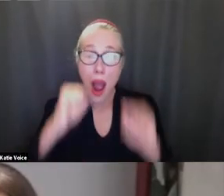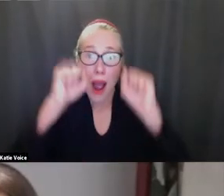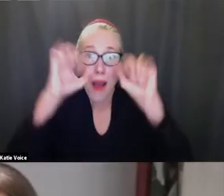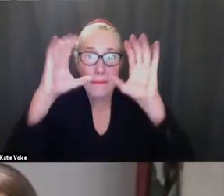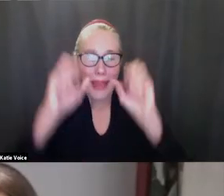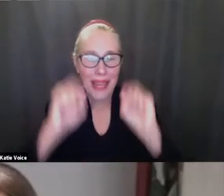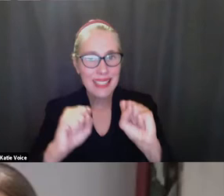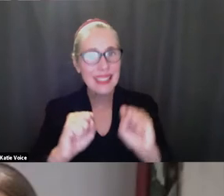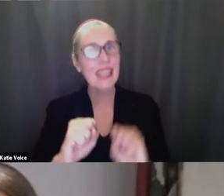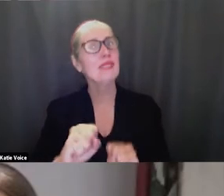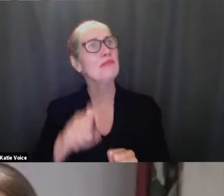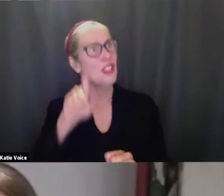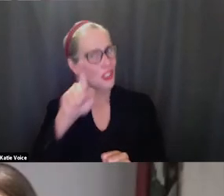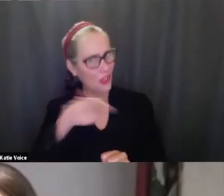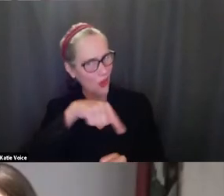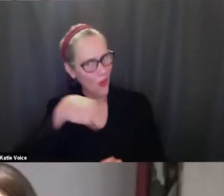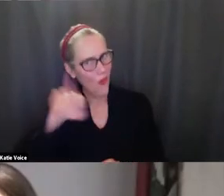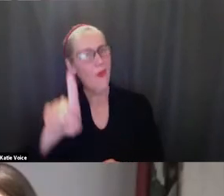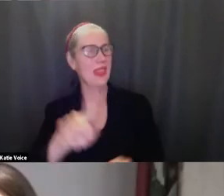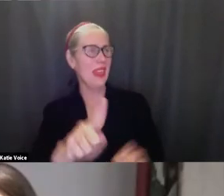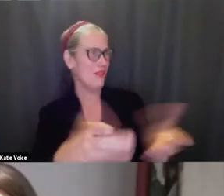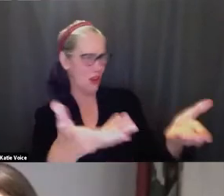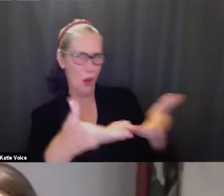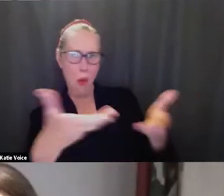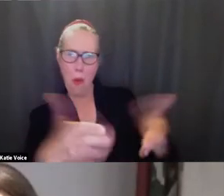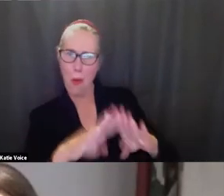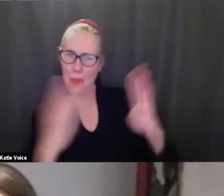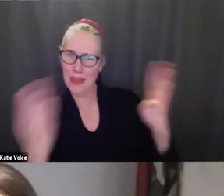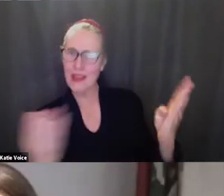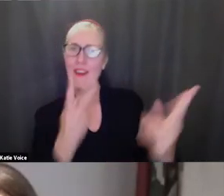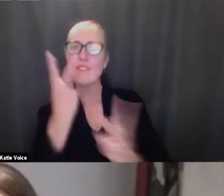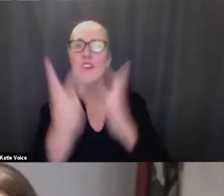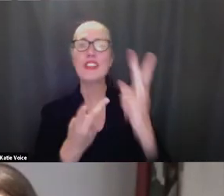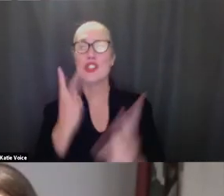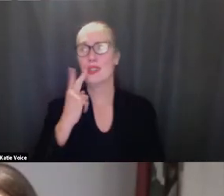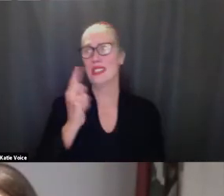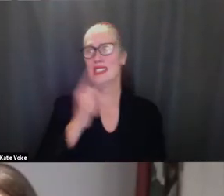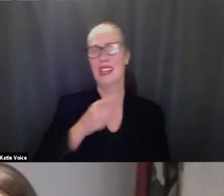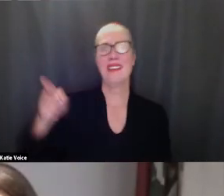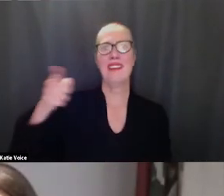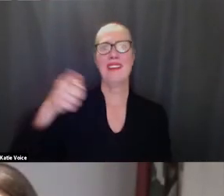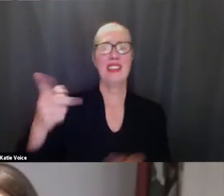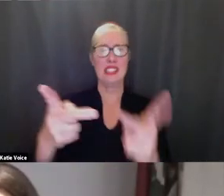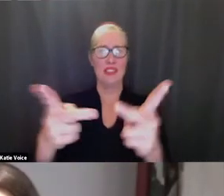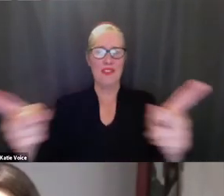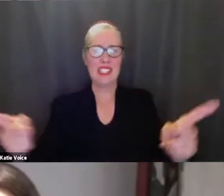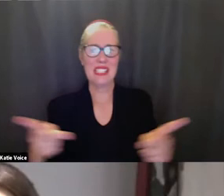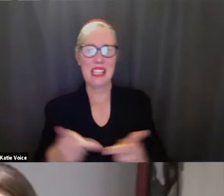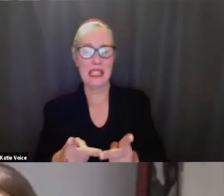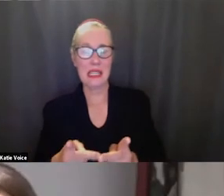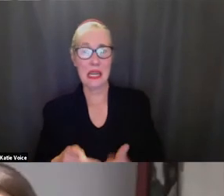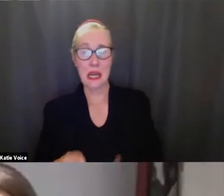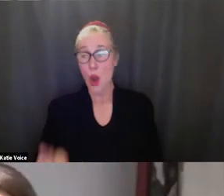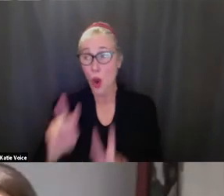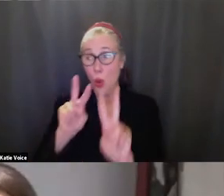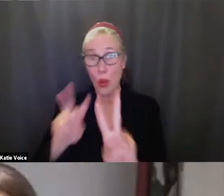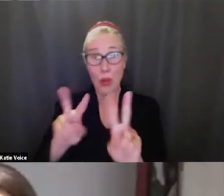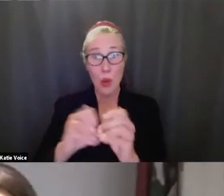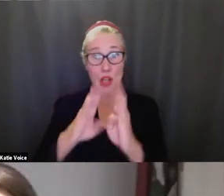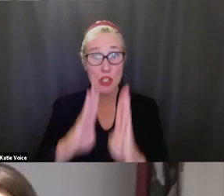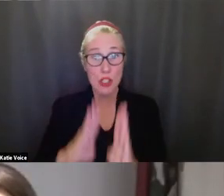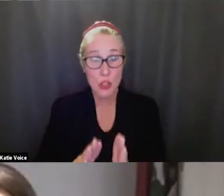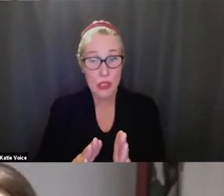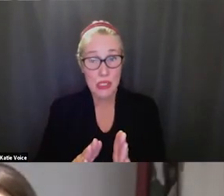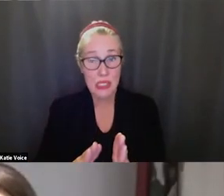everyone should have a chance and they're very open to having visitors to see this facility we were able to watch students in the